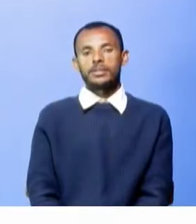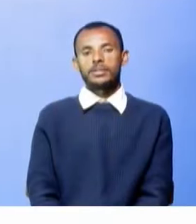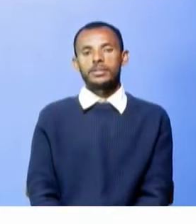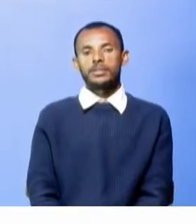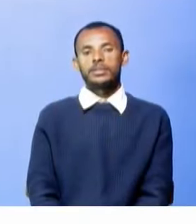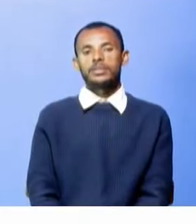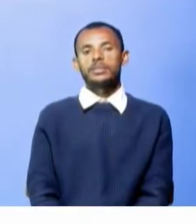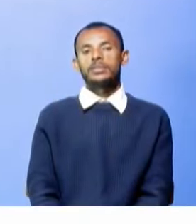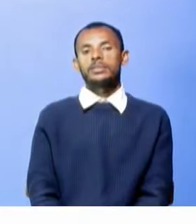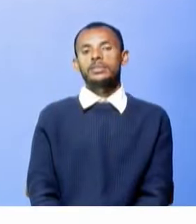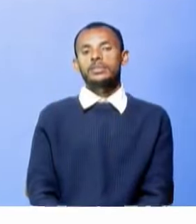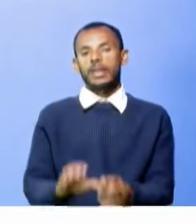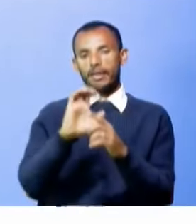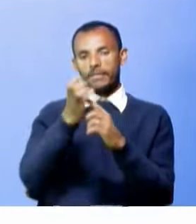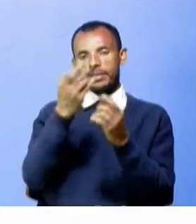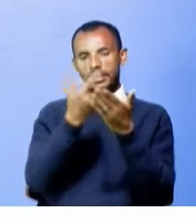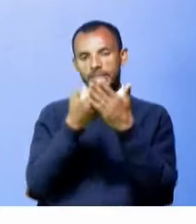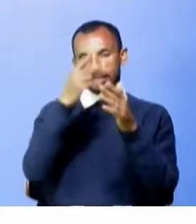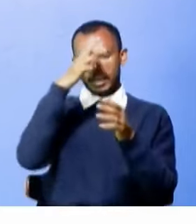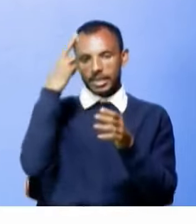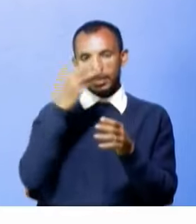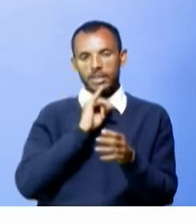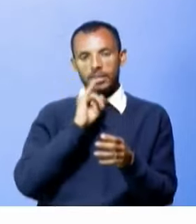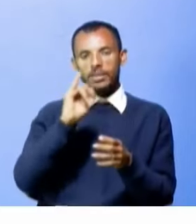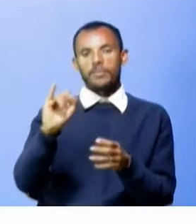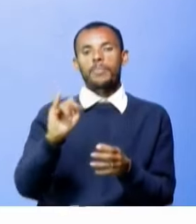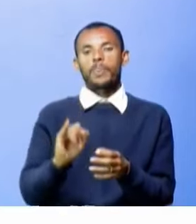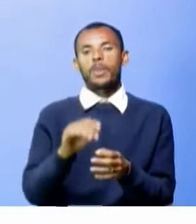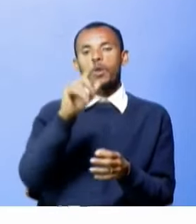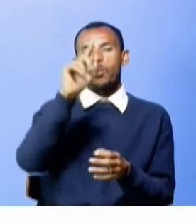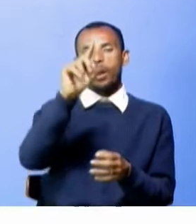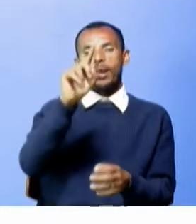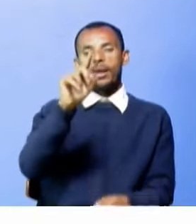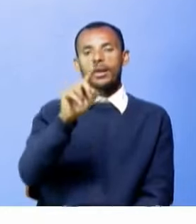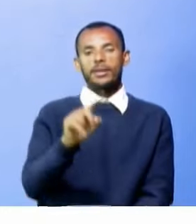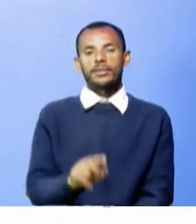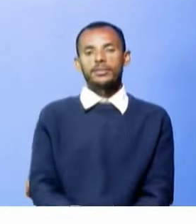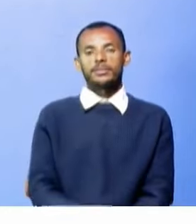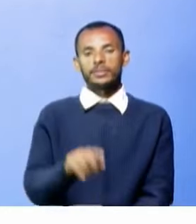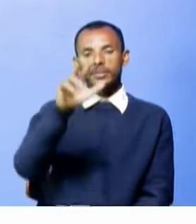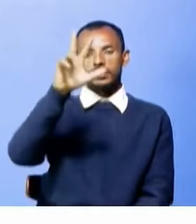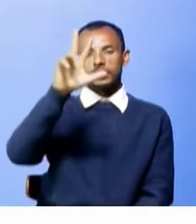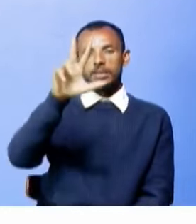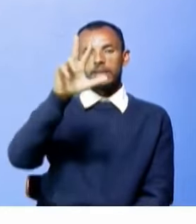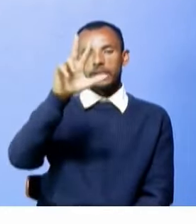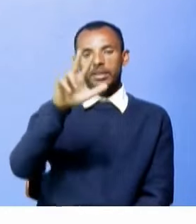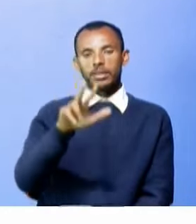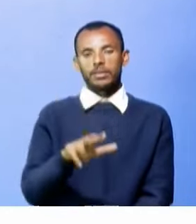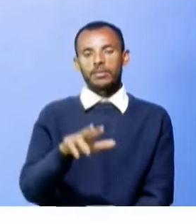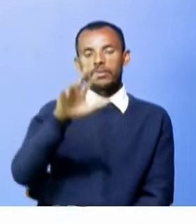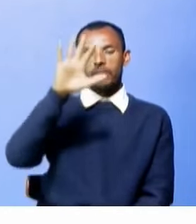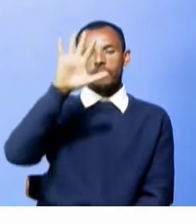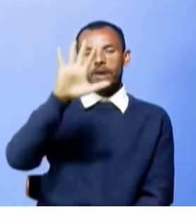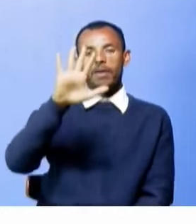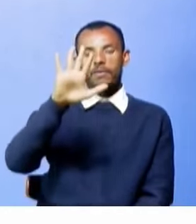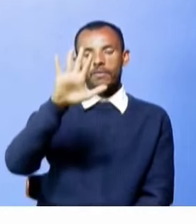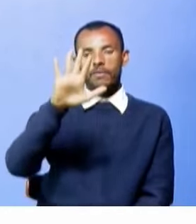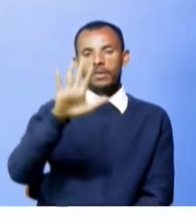the event in this case is 1, 3,